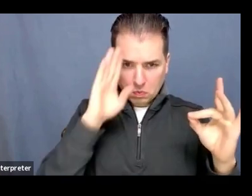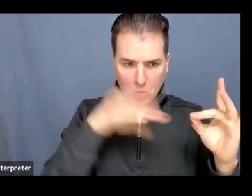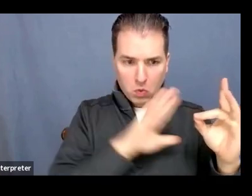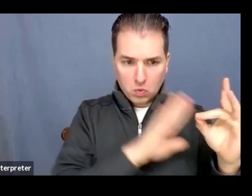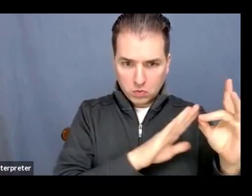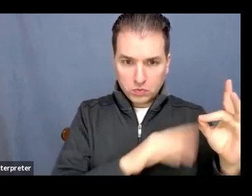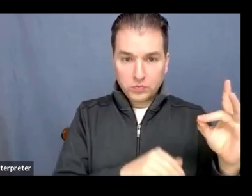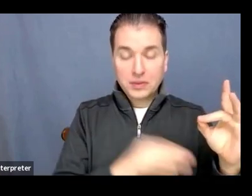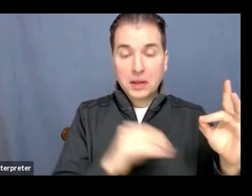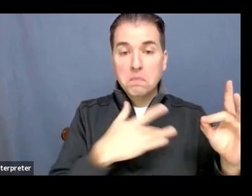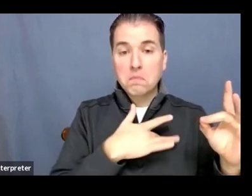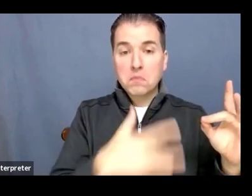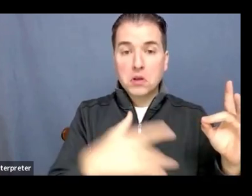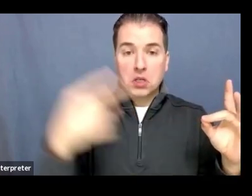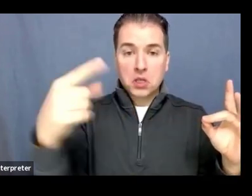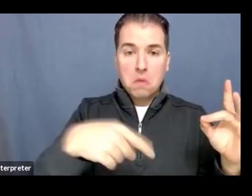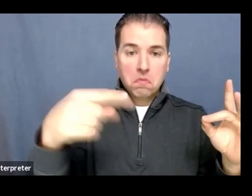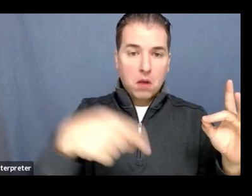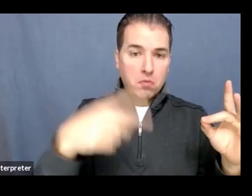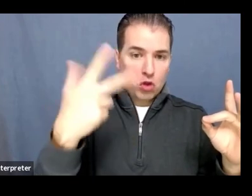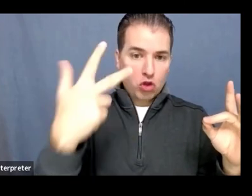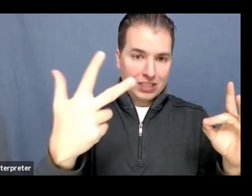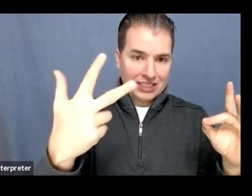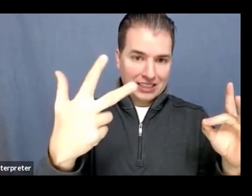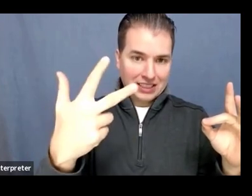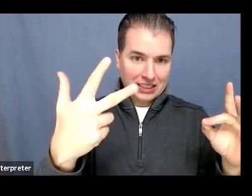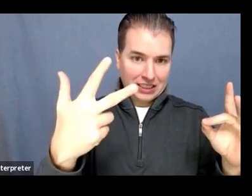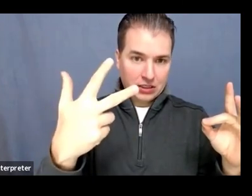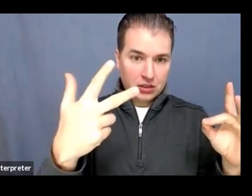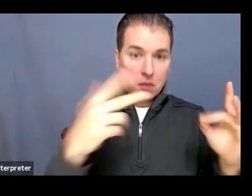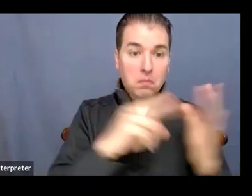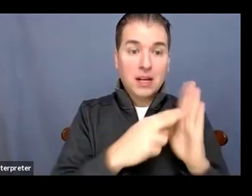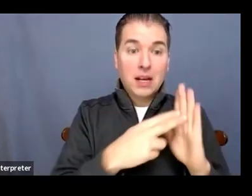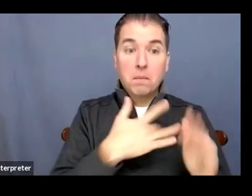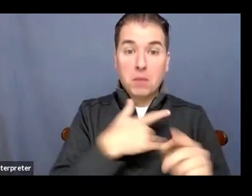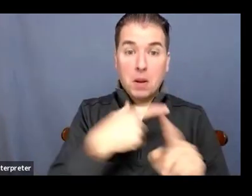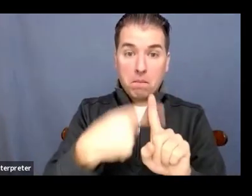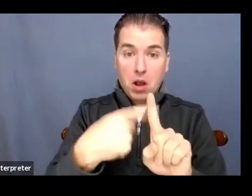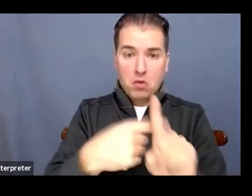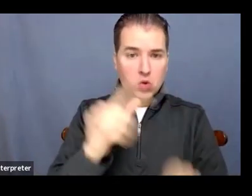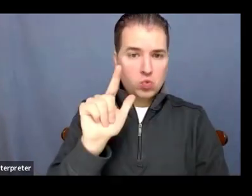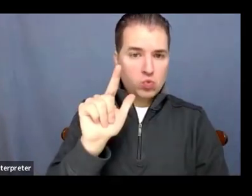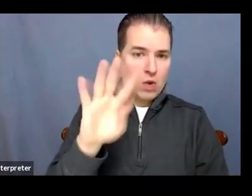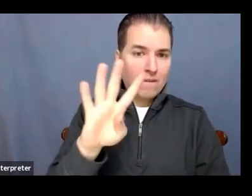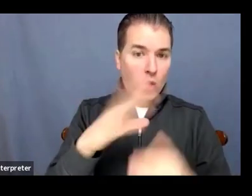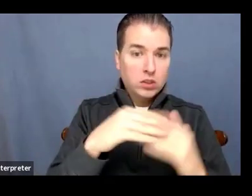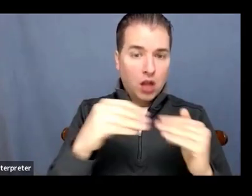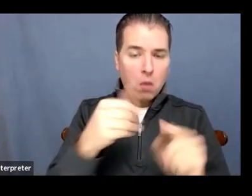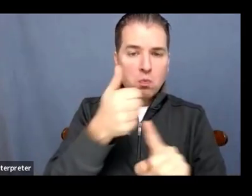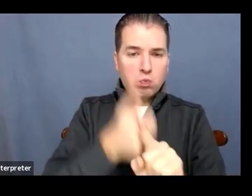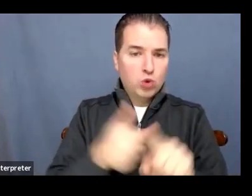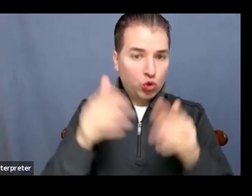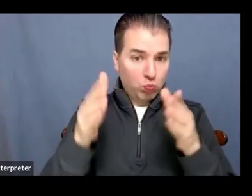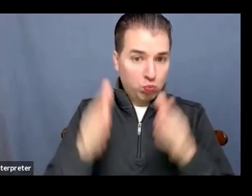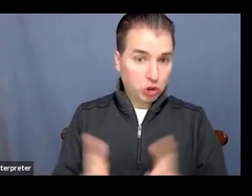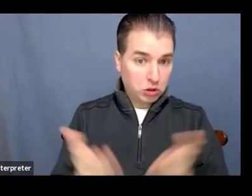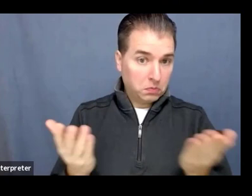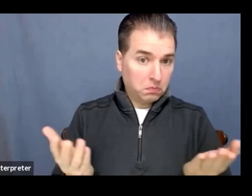average purchase occasions are 3, right? So $24 in a month per customer. All